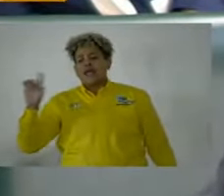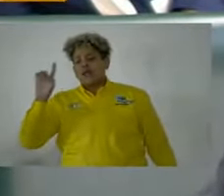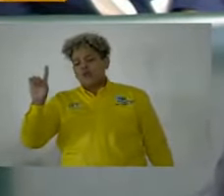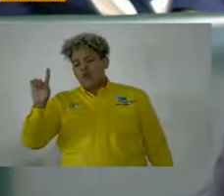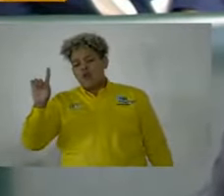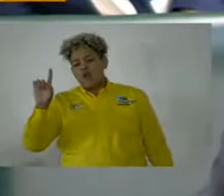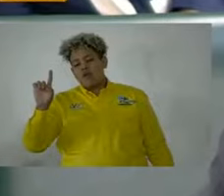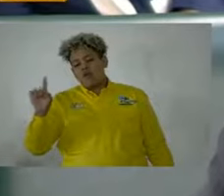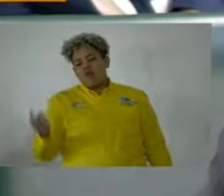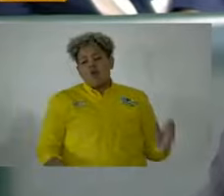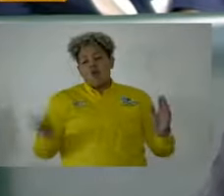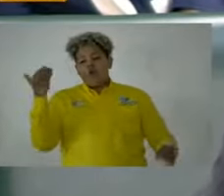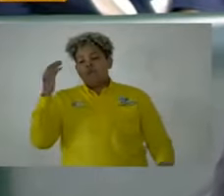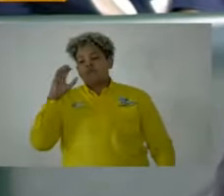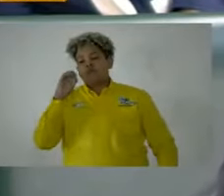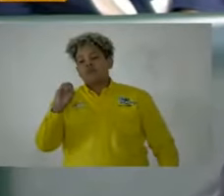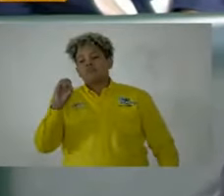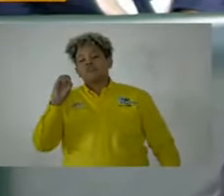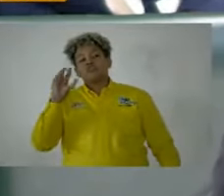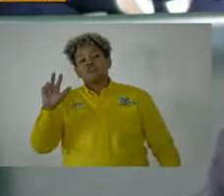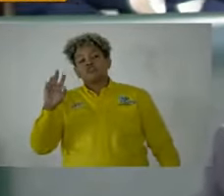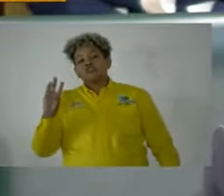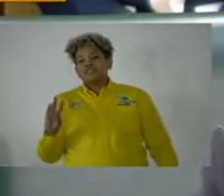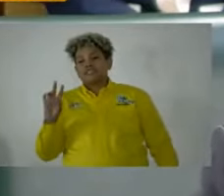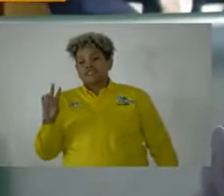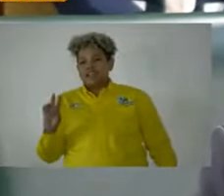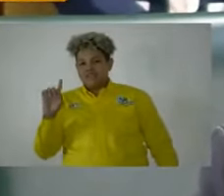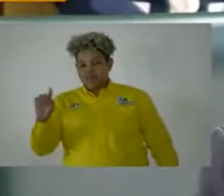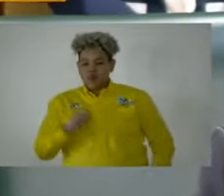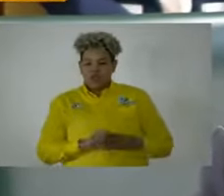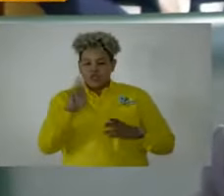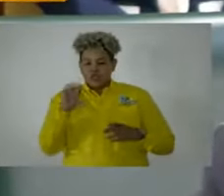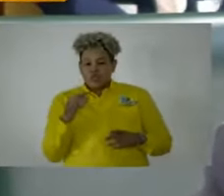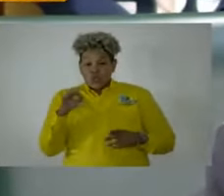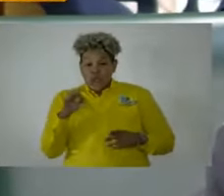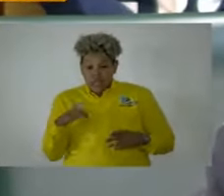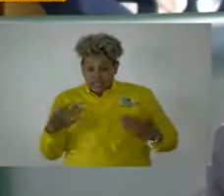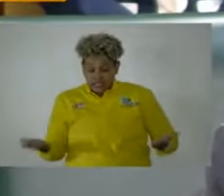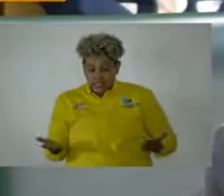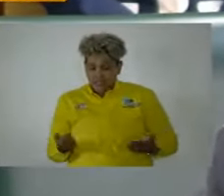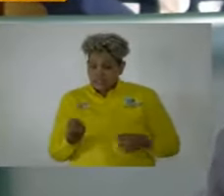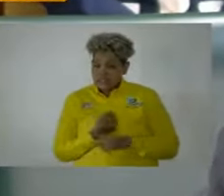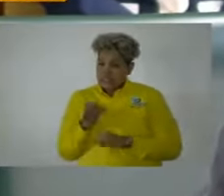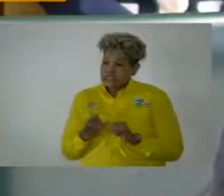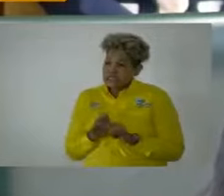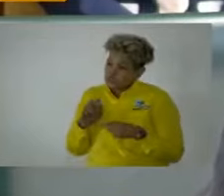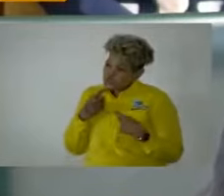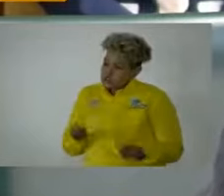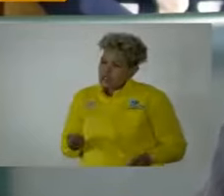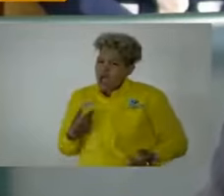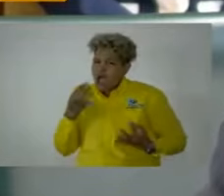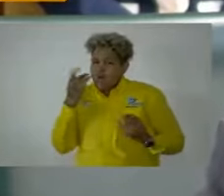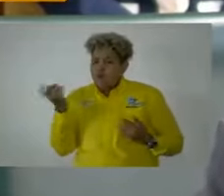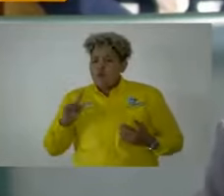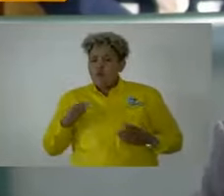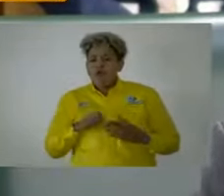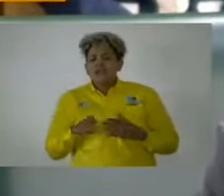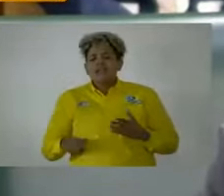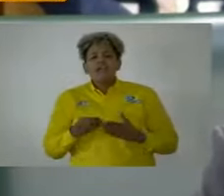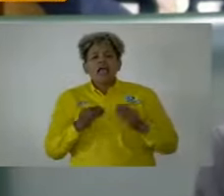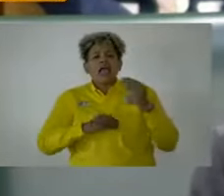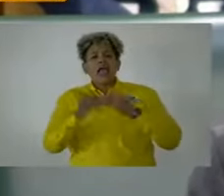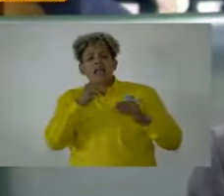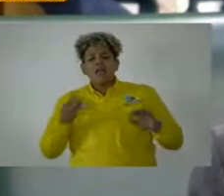0.3991, up from 0.3671 in 2019. So I wonder, where in this